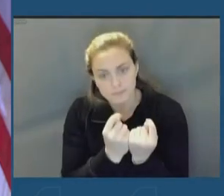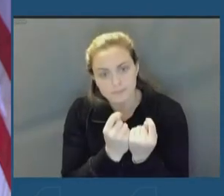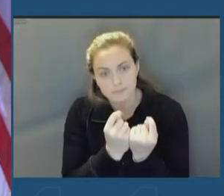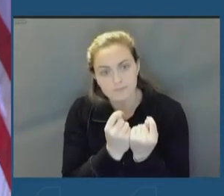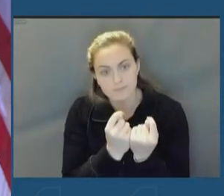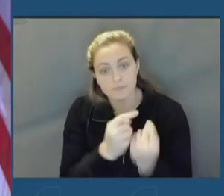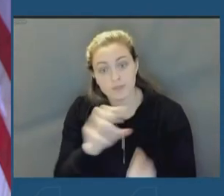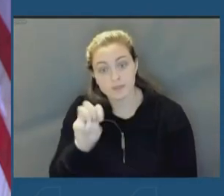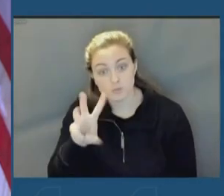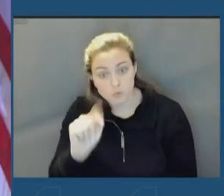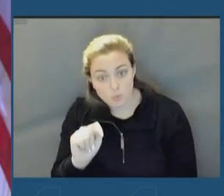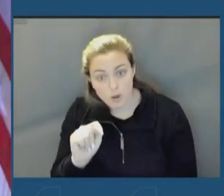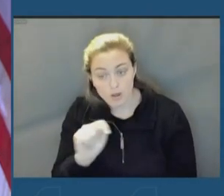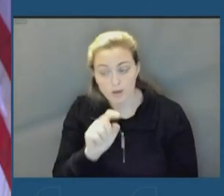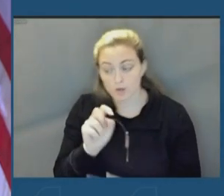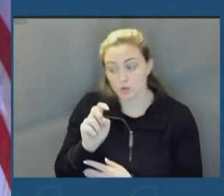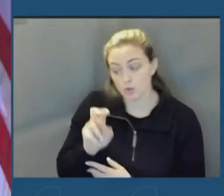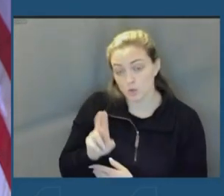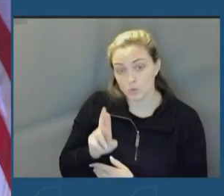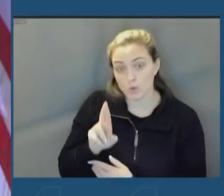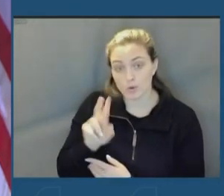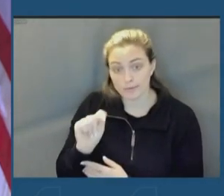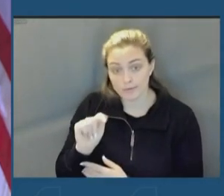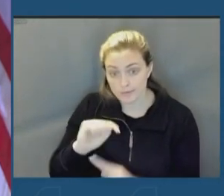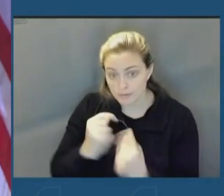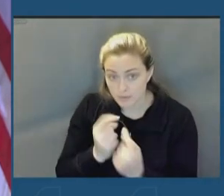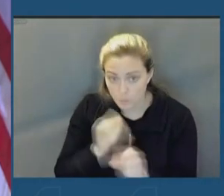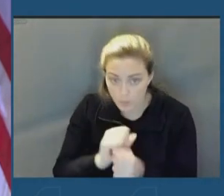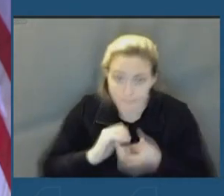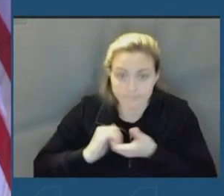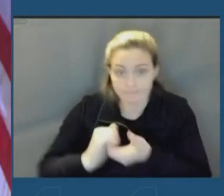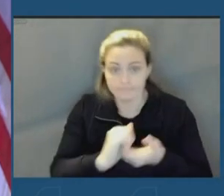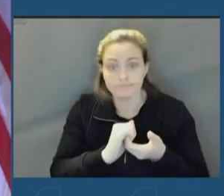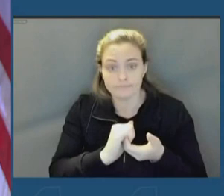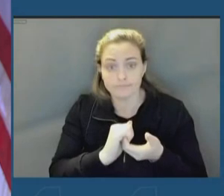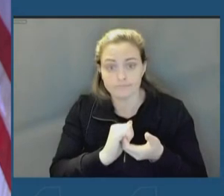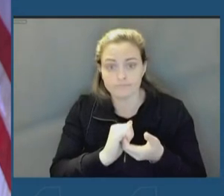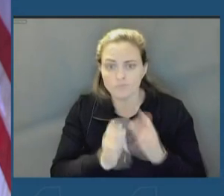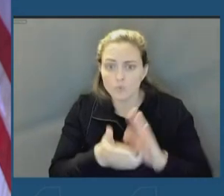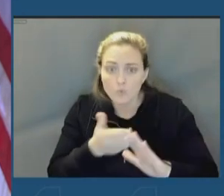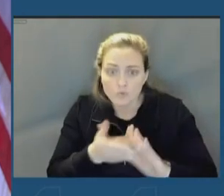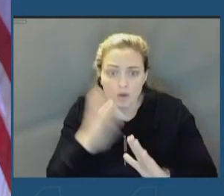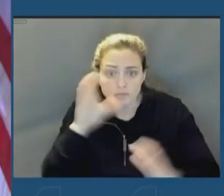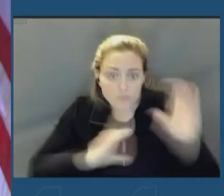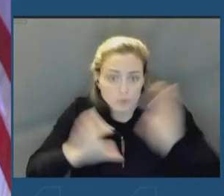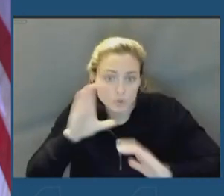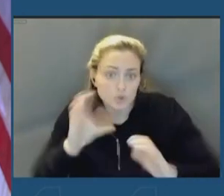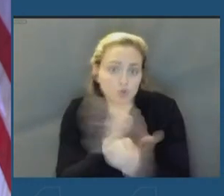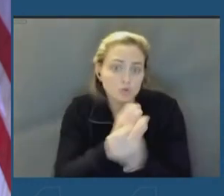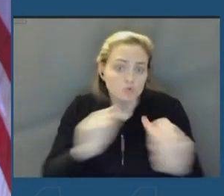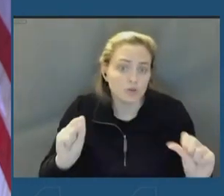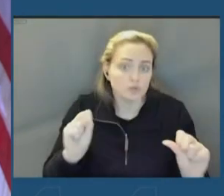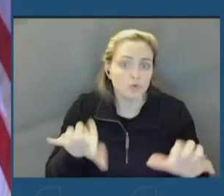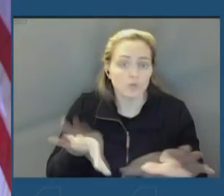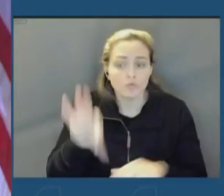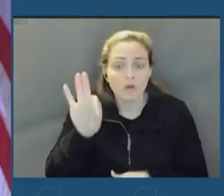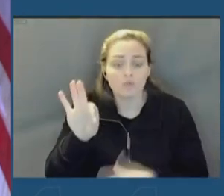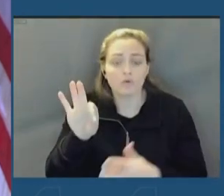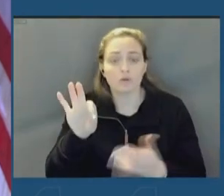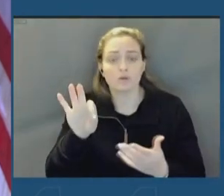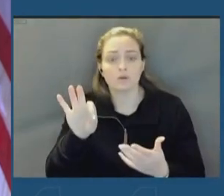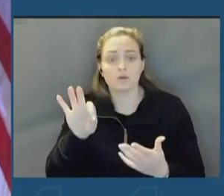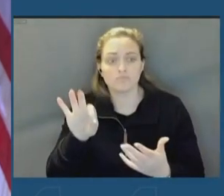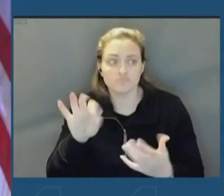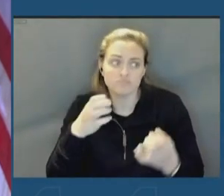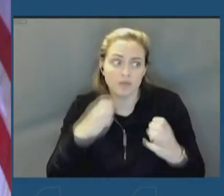SWAT and URT teams worked together to run the search, rescue, and recovery